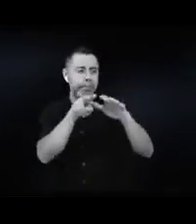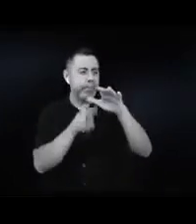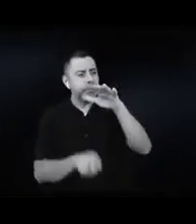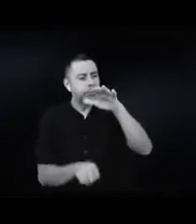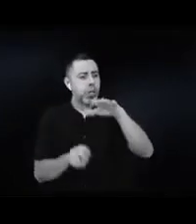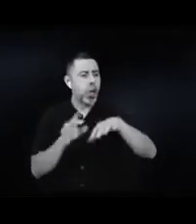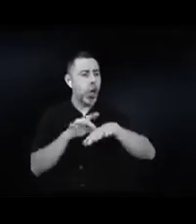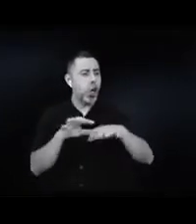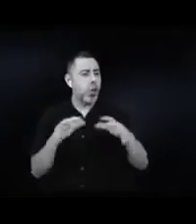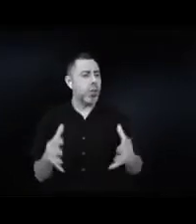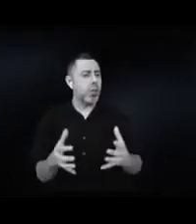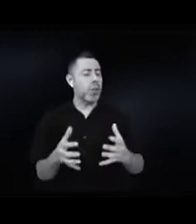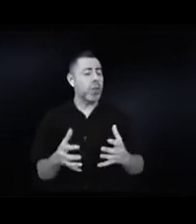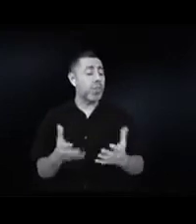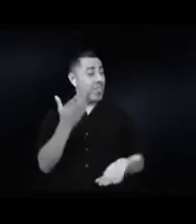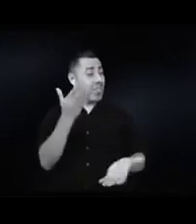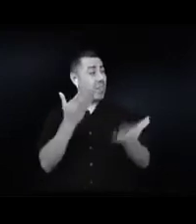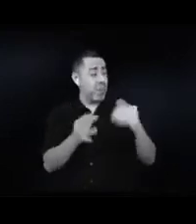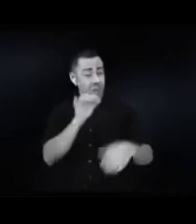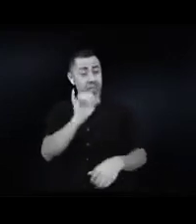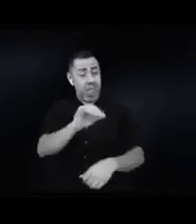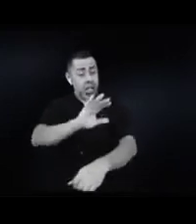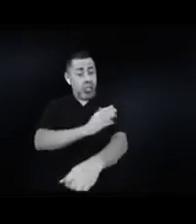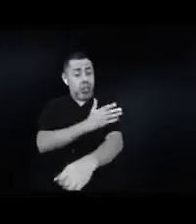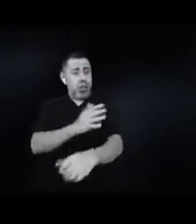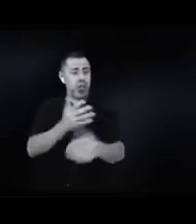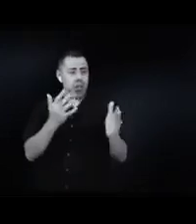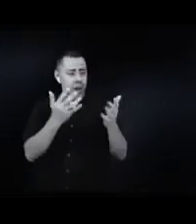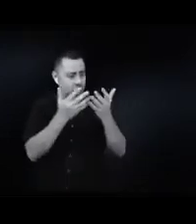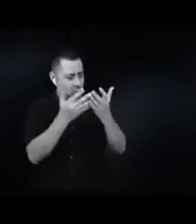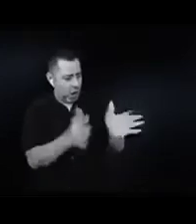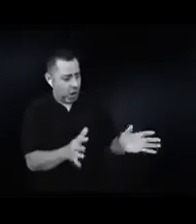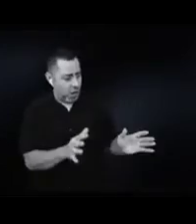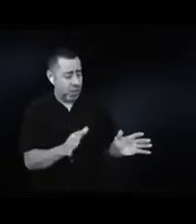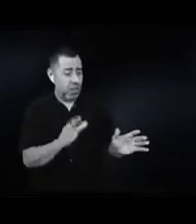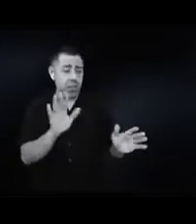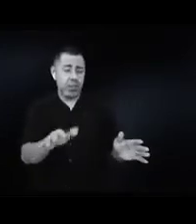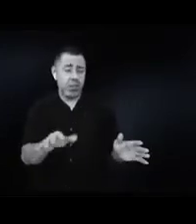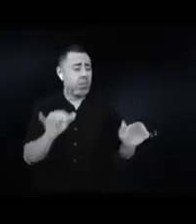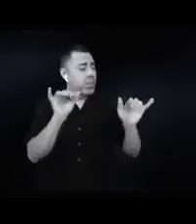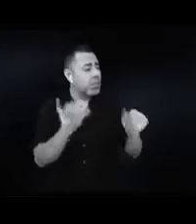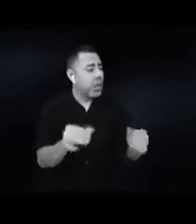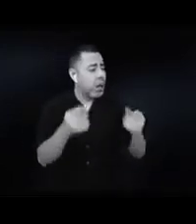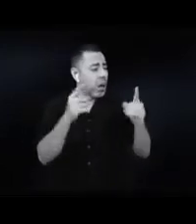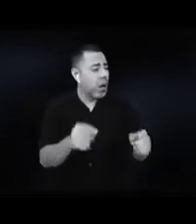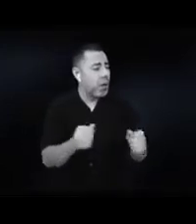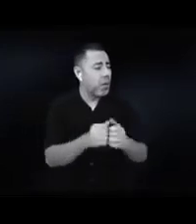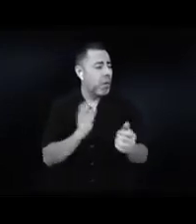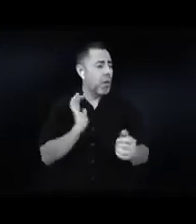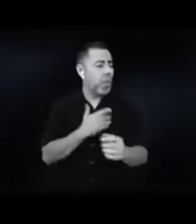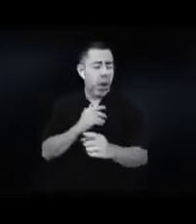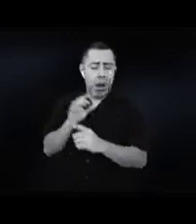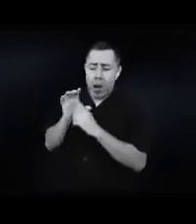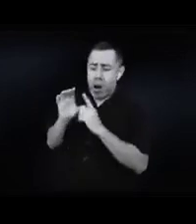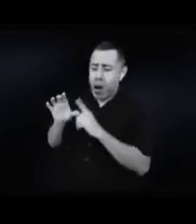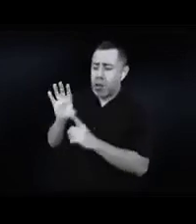Or was it lost, like so much of our culture, like so many of our people,